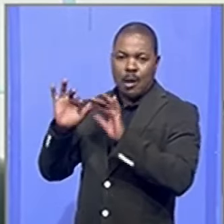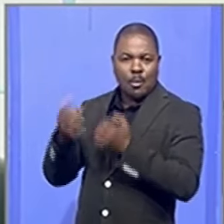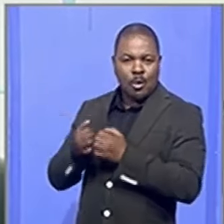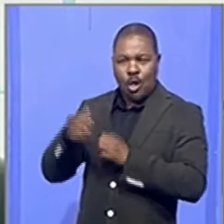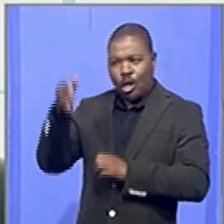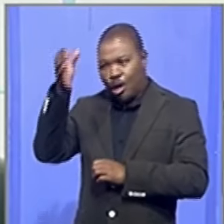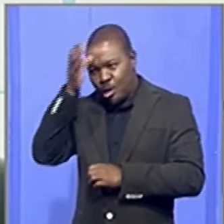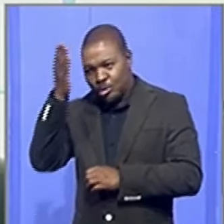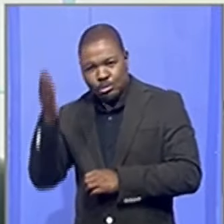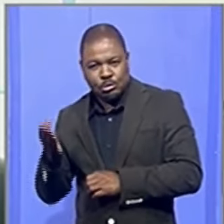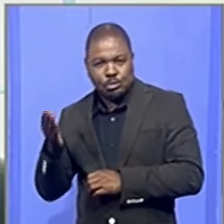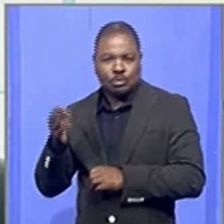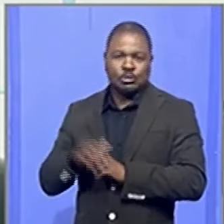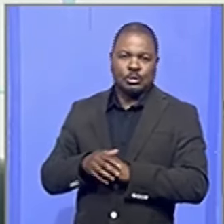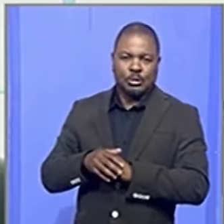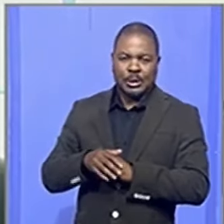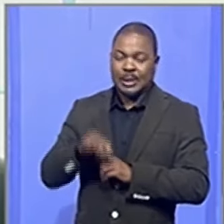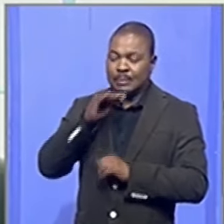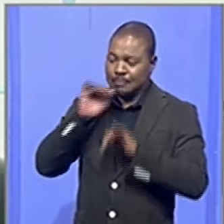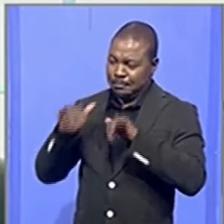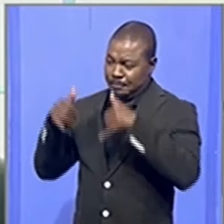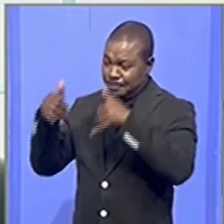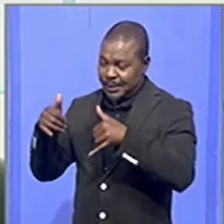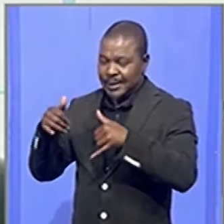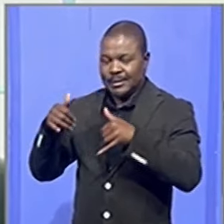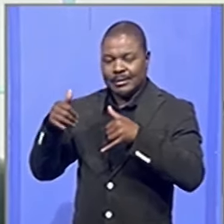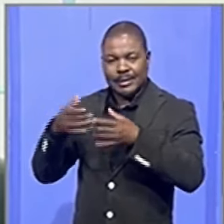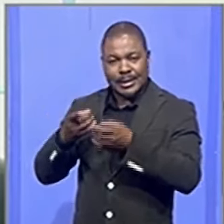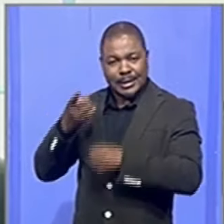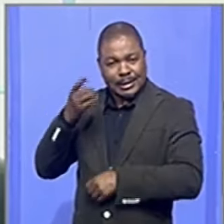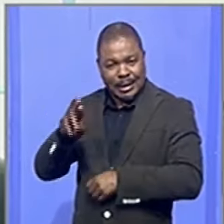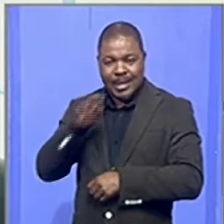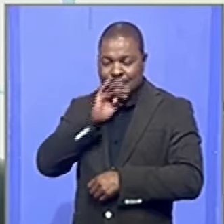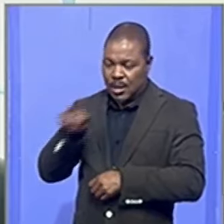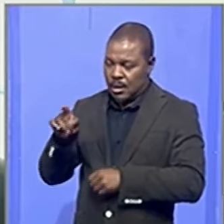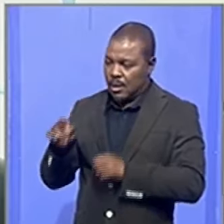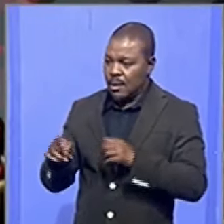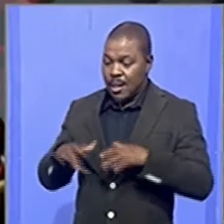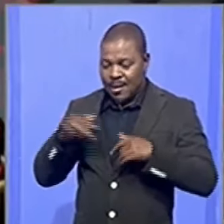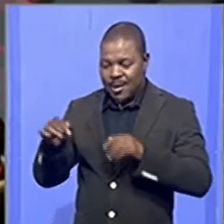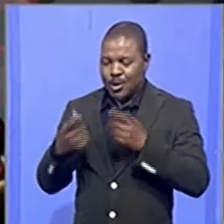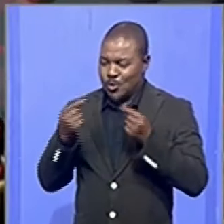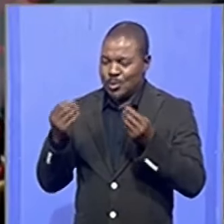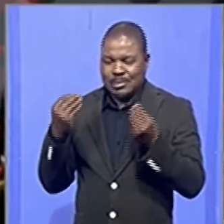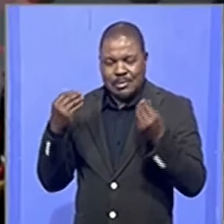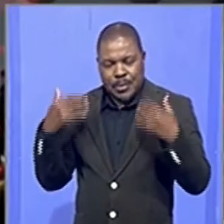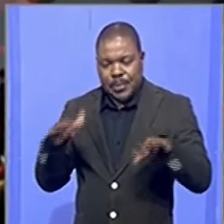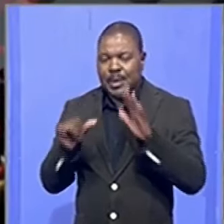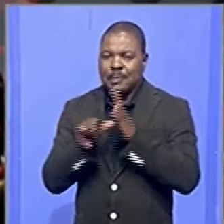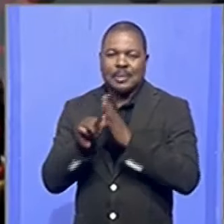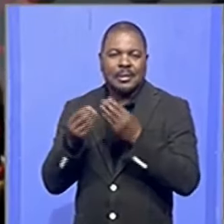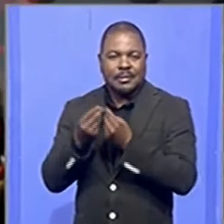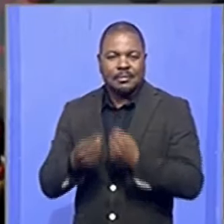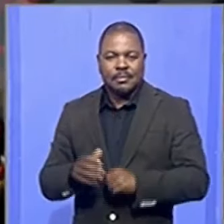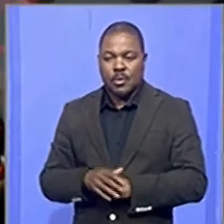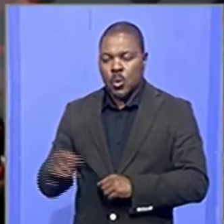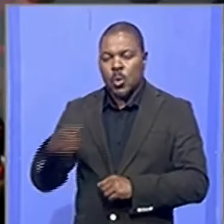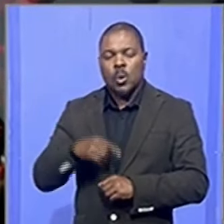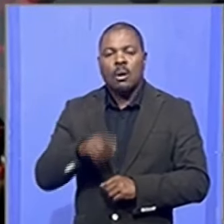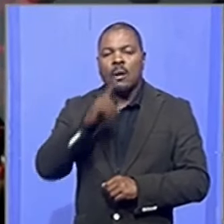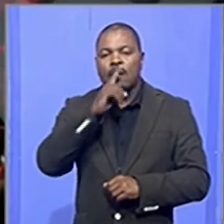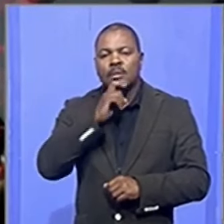coach, it means that he has done something important in life. Mosimane o šomile gape ka Qatar